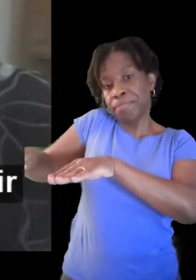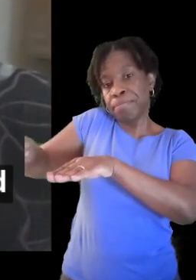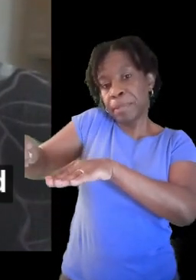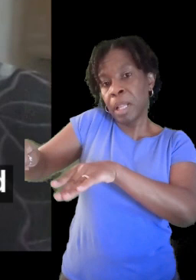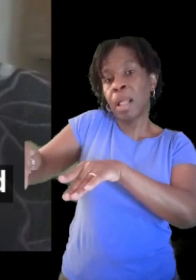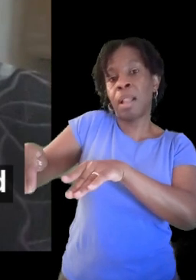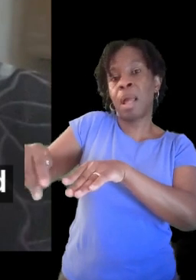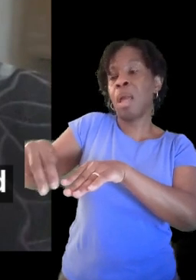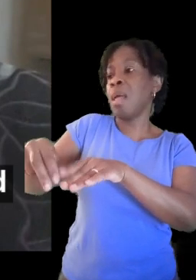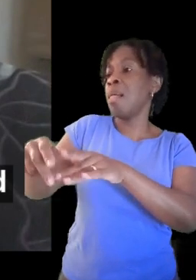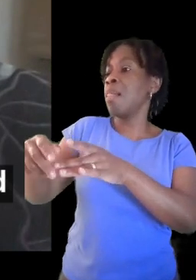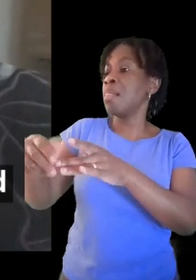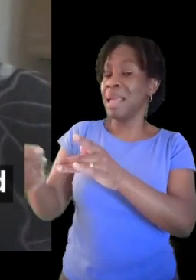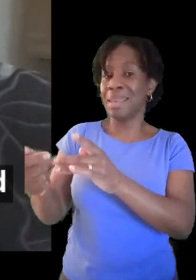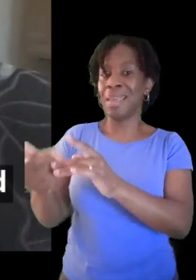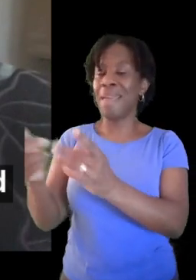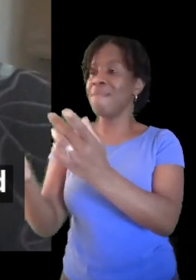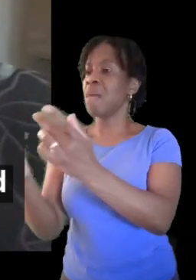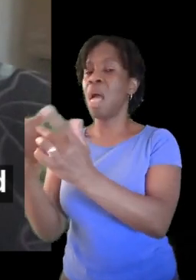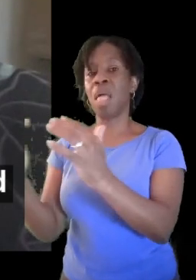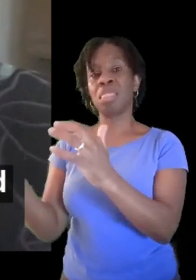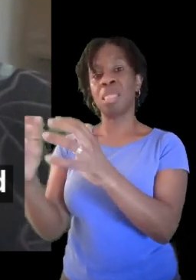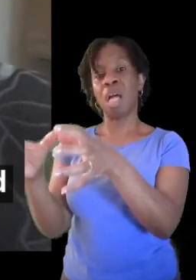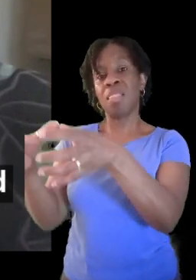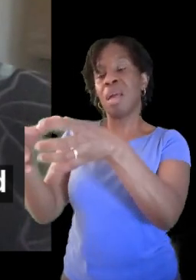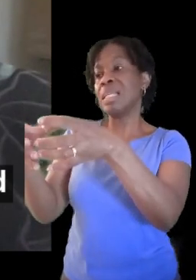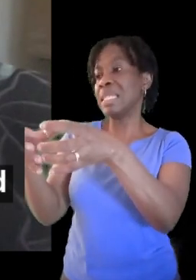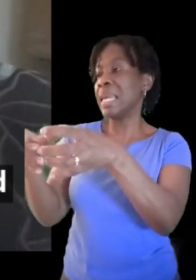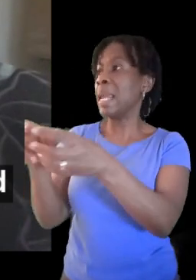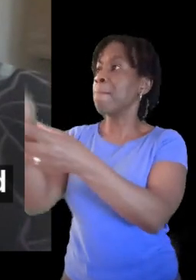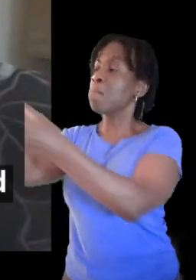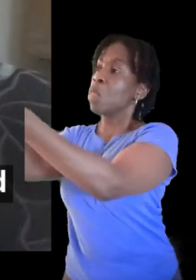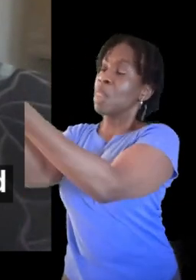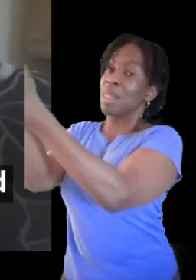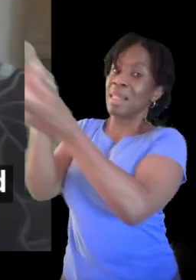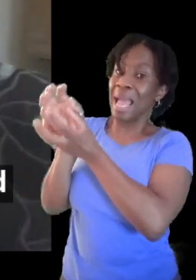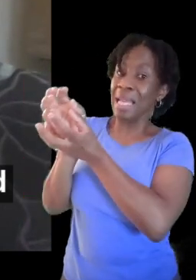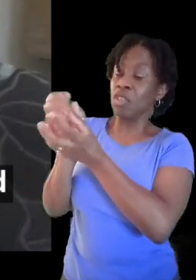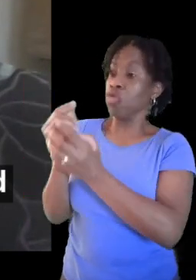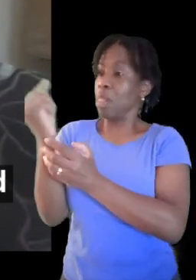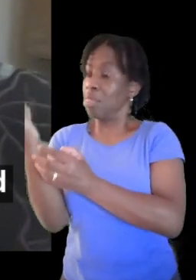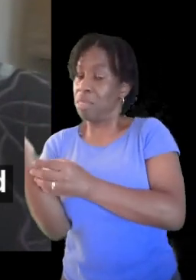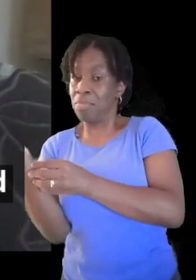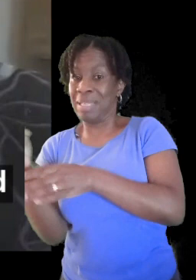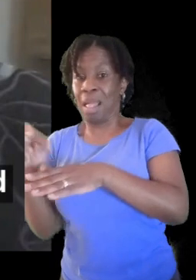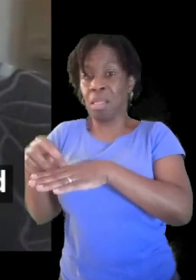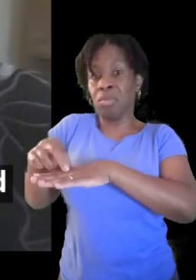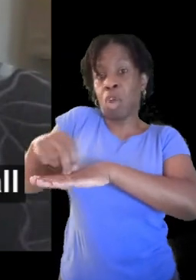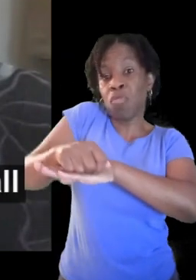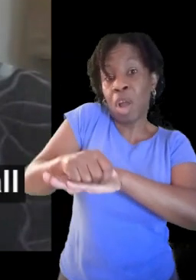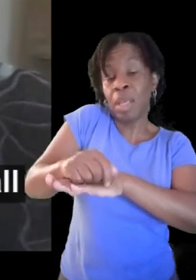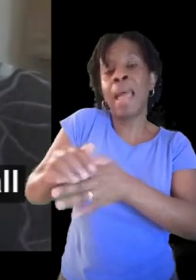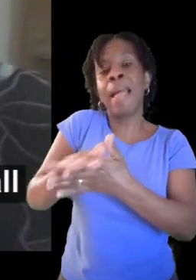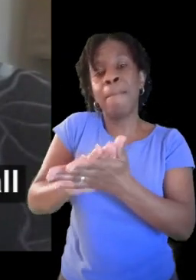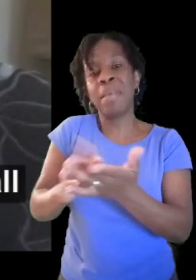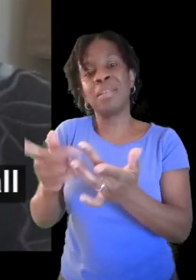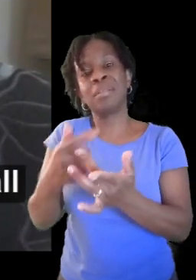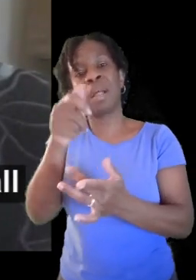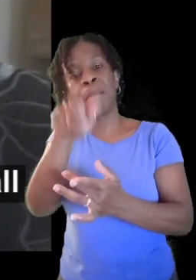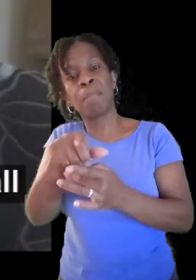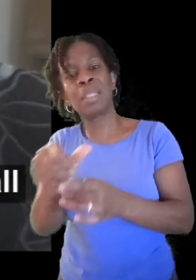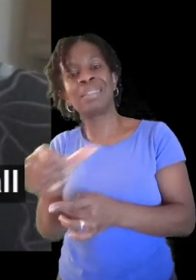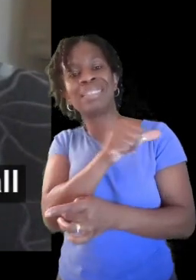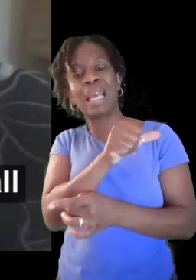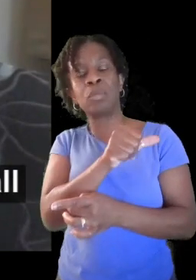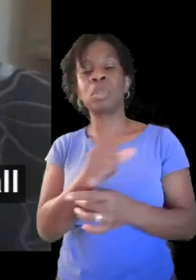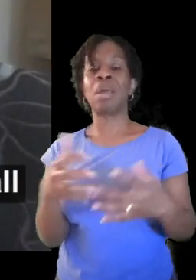and that teammate steps on the base that the runner did not step on. The only way you score